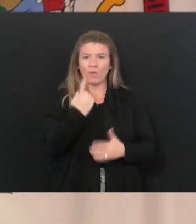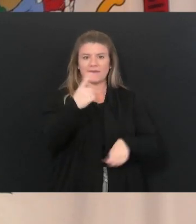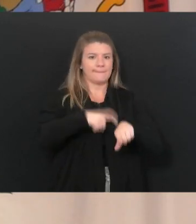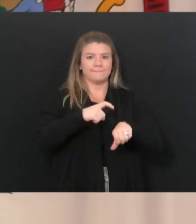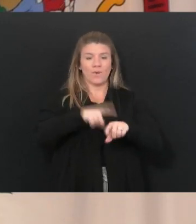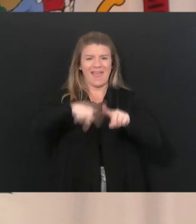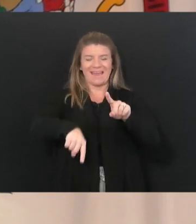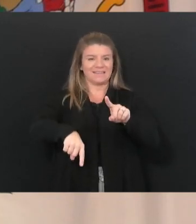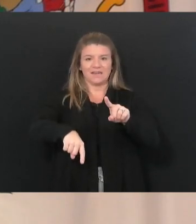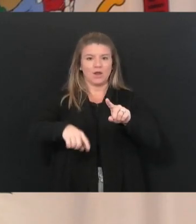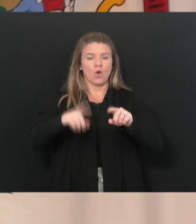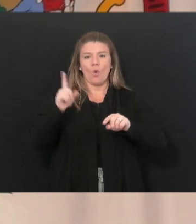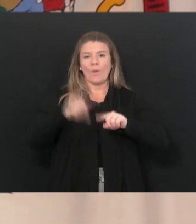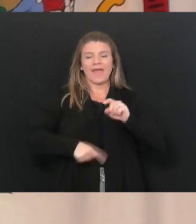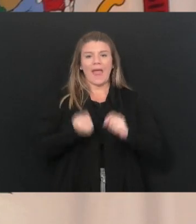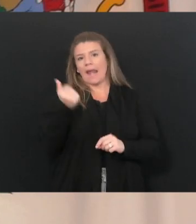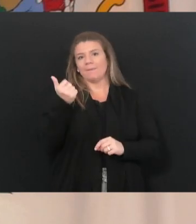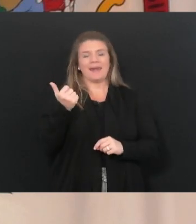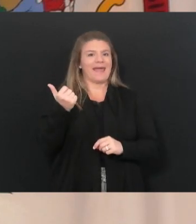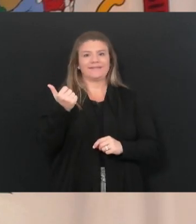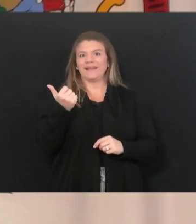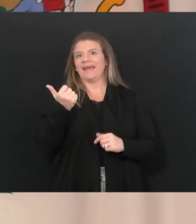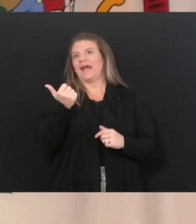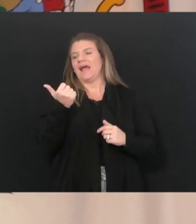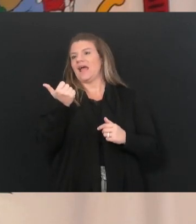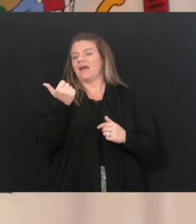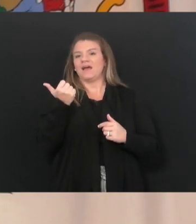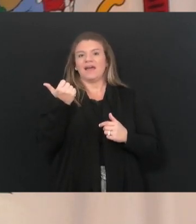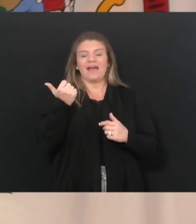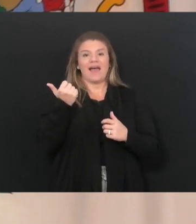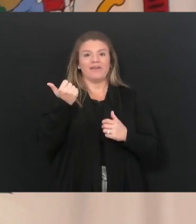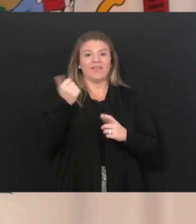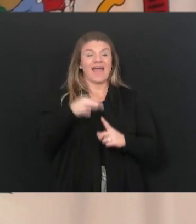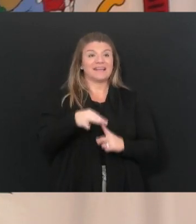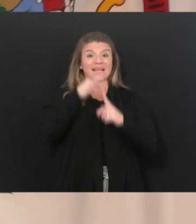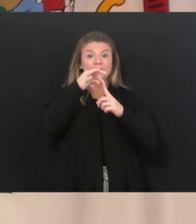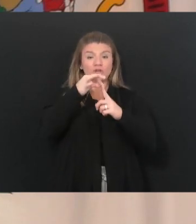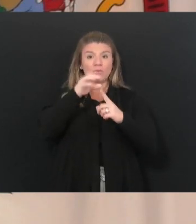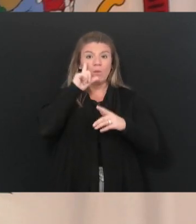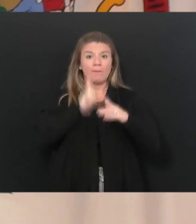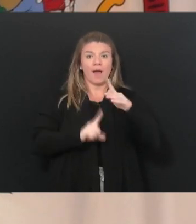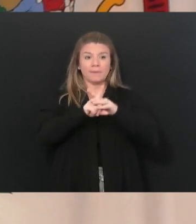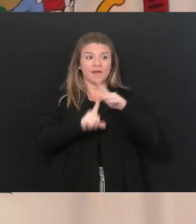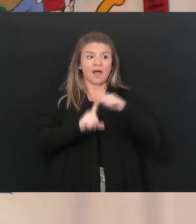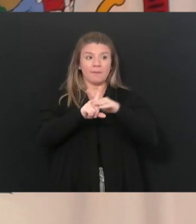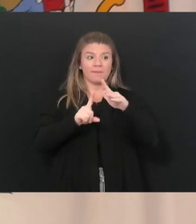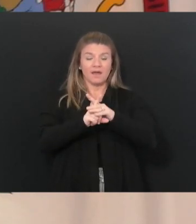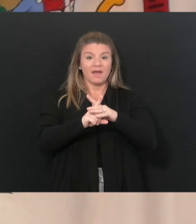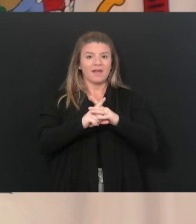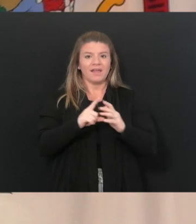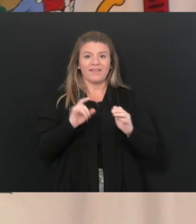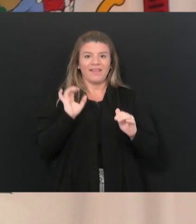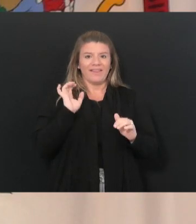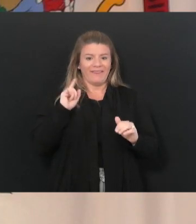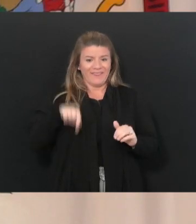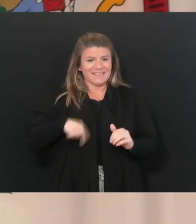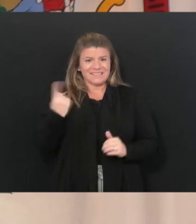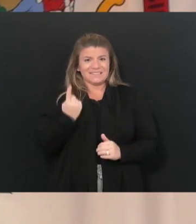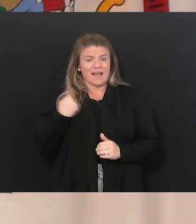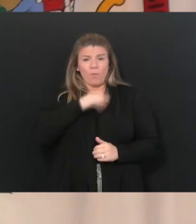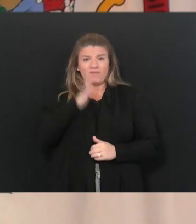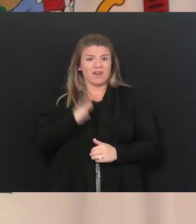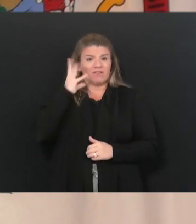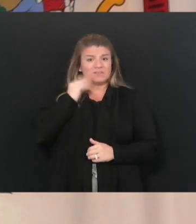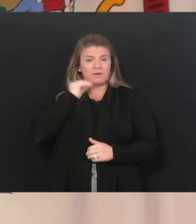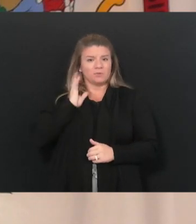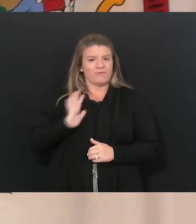can't absolutely eliminate every single exception. It's something that none of us have dealt with. None of us have